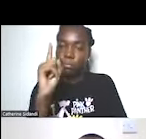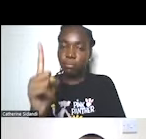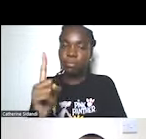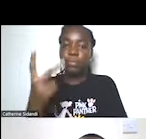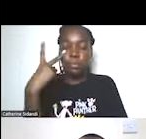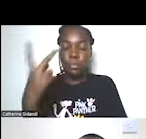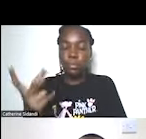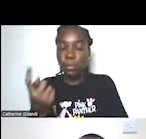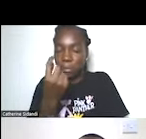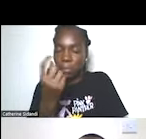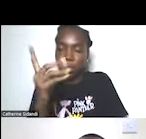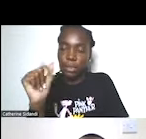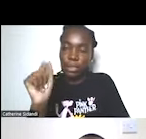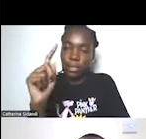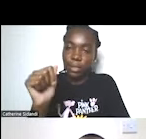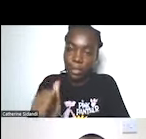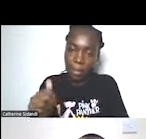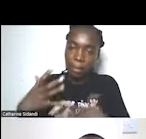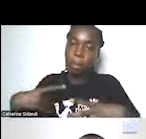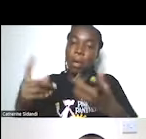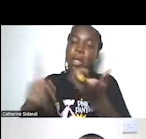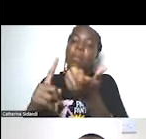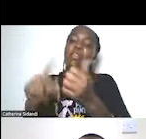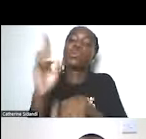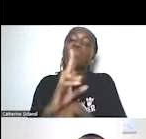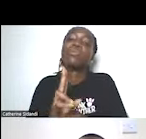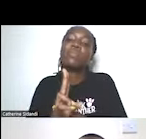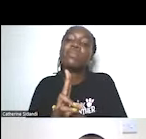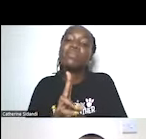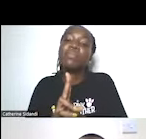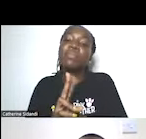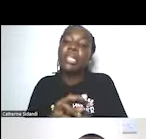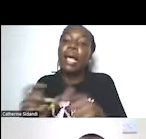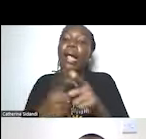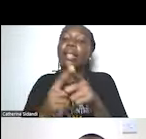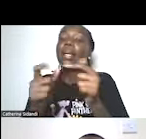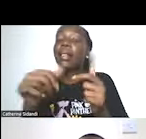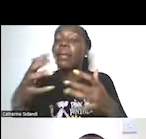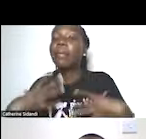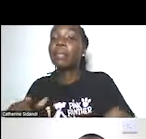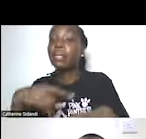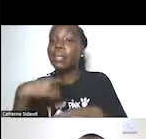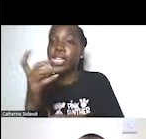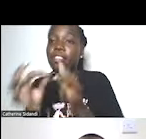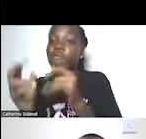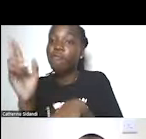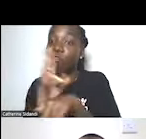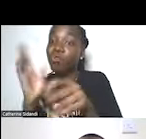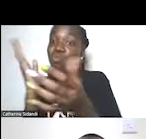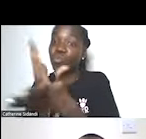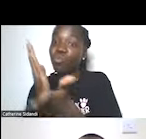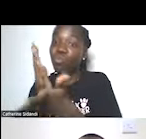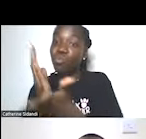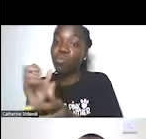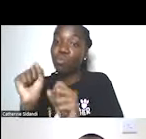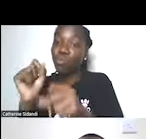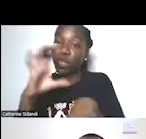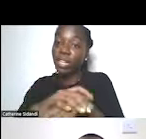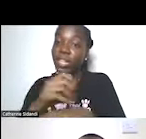business analytics, how many people are using it actually. And then the other one telling us, if you use it, then you can really get something out of